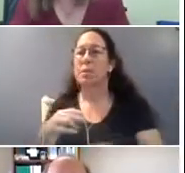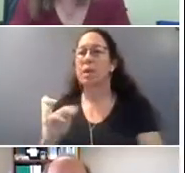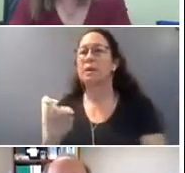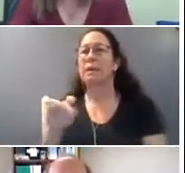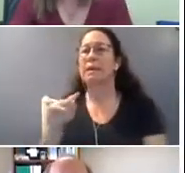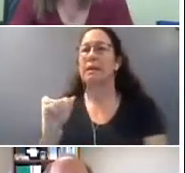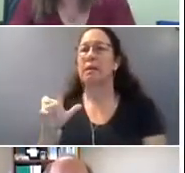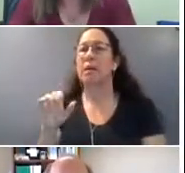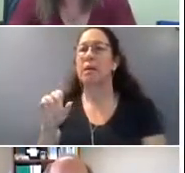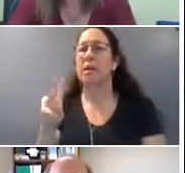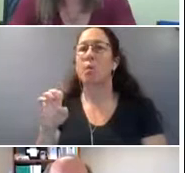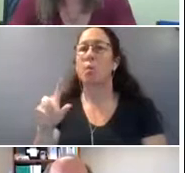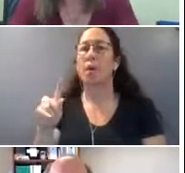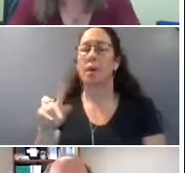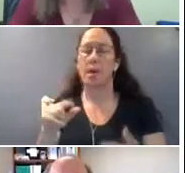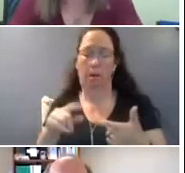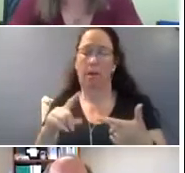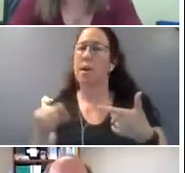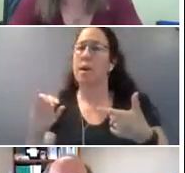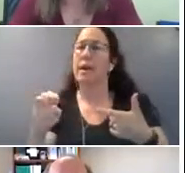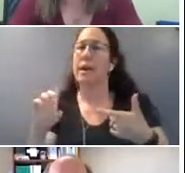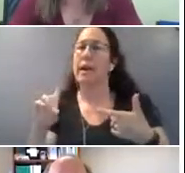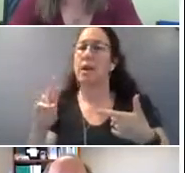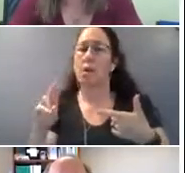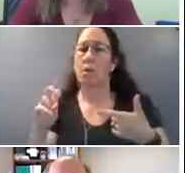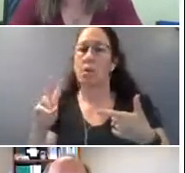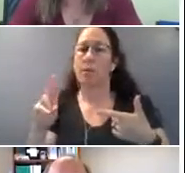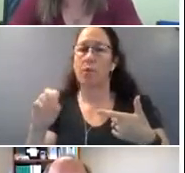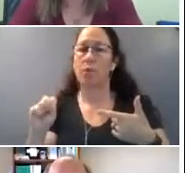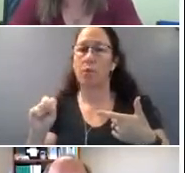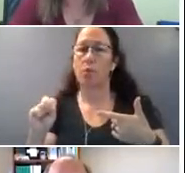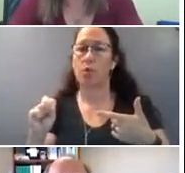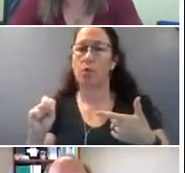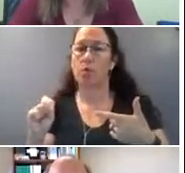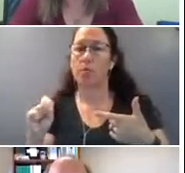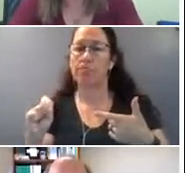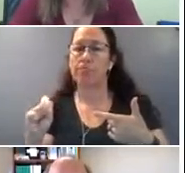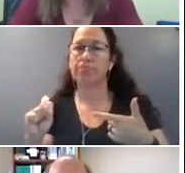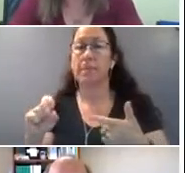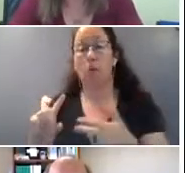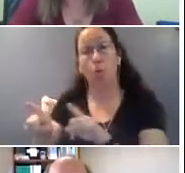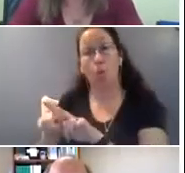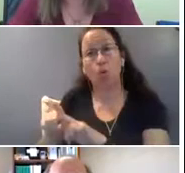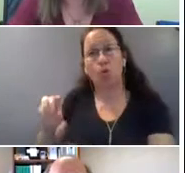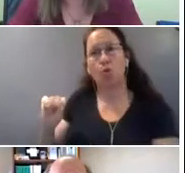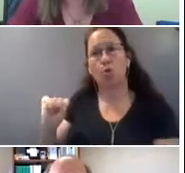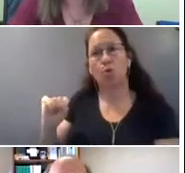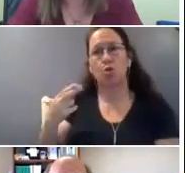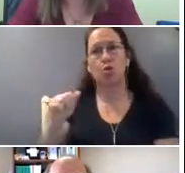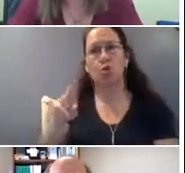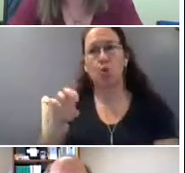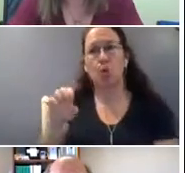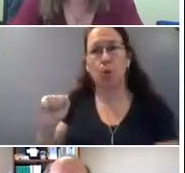also have Ed Rivers, the director of the Scott County Health Department. With us also is Sharae Huff, the director of quality at